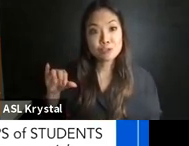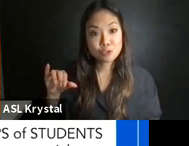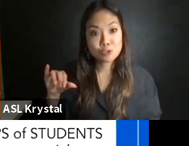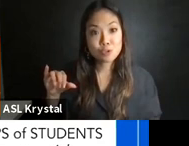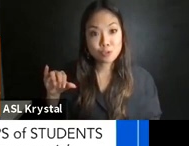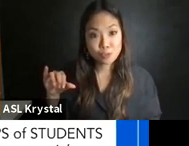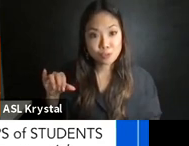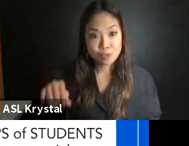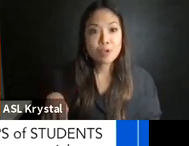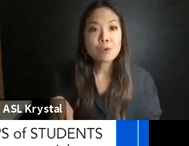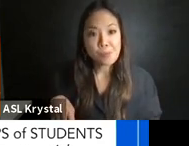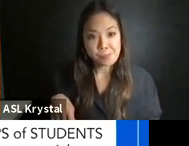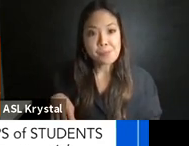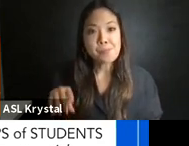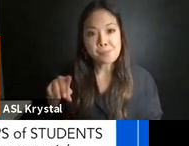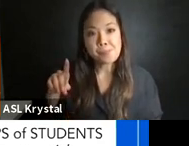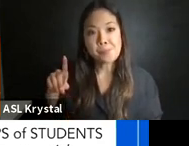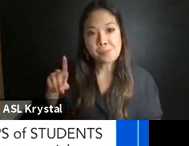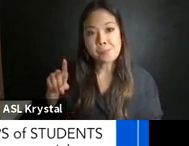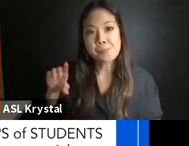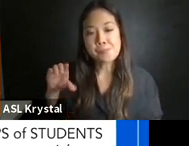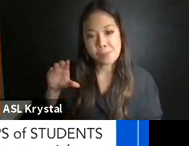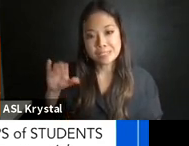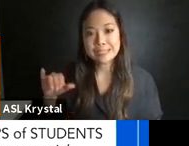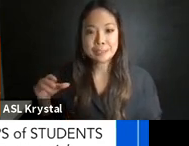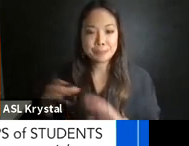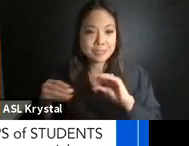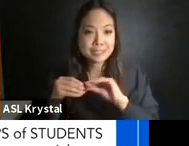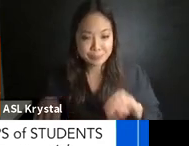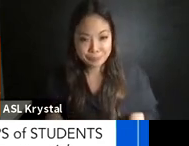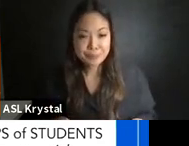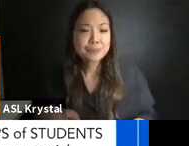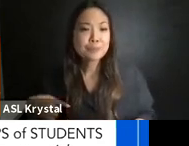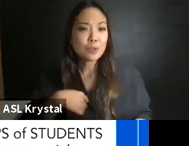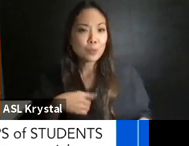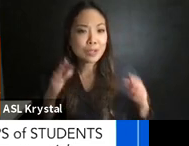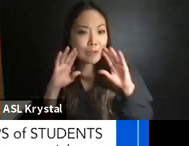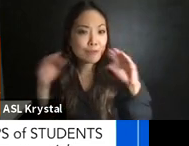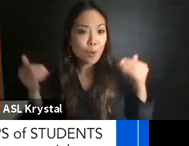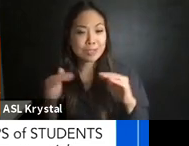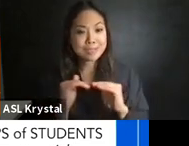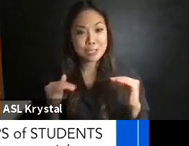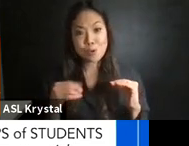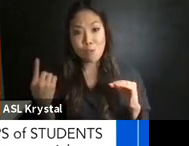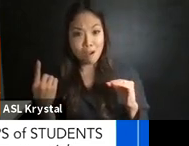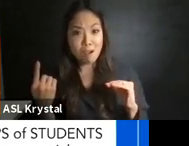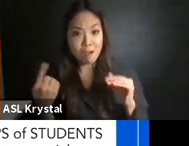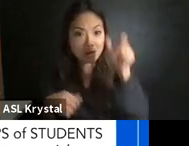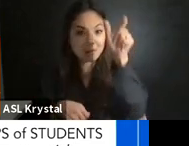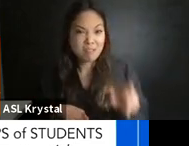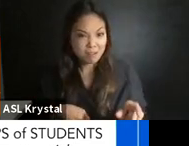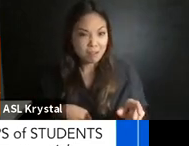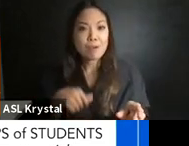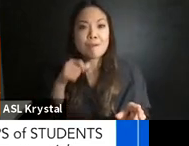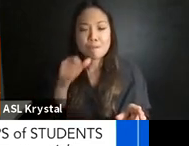operational leaders partnered with uh succeed boston and focused a lot on tier one in terms of uh providing training on restorative